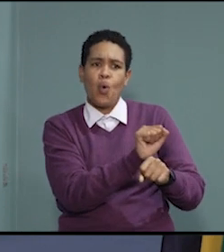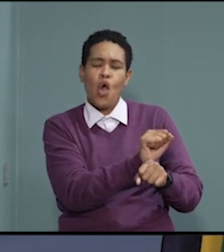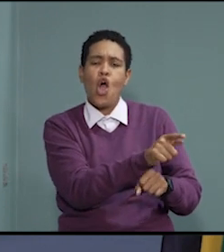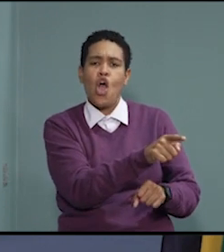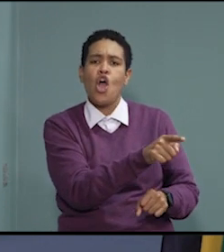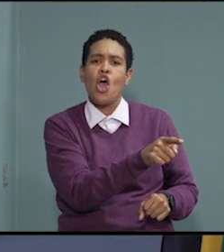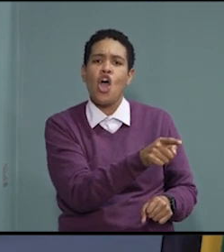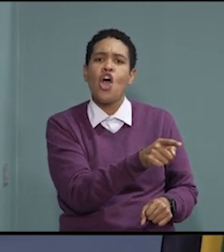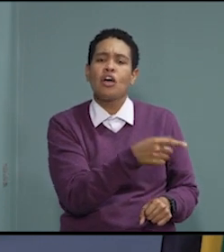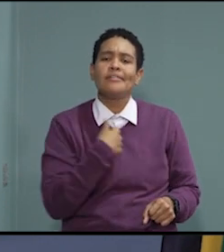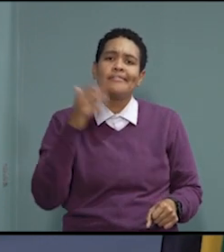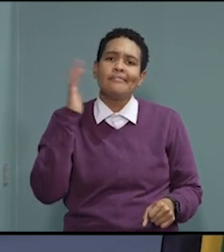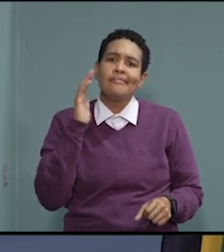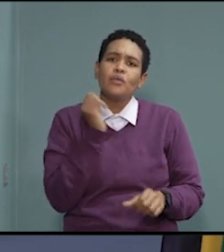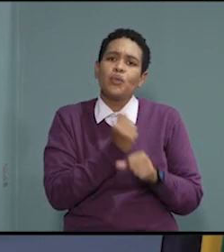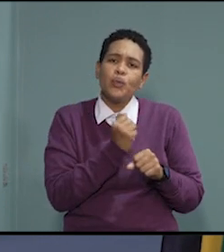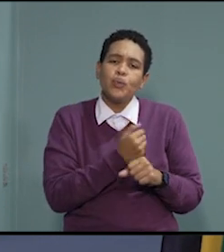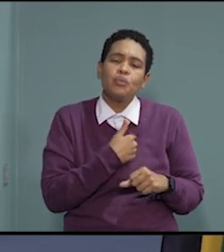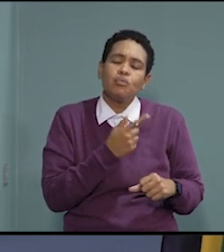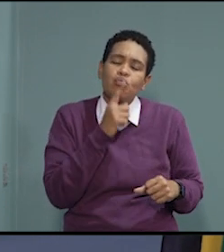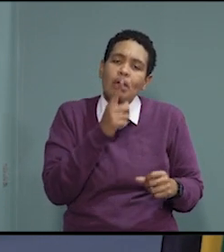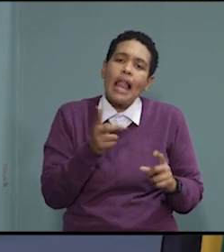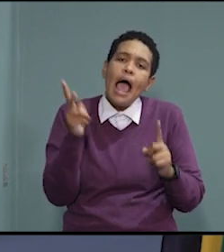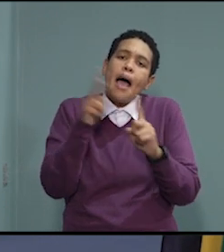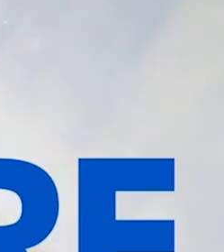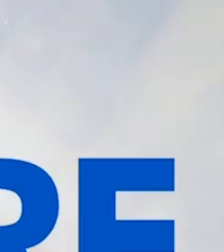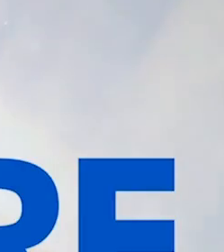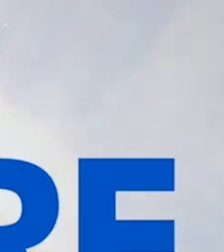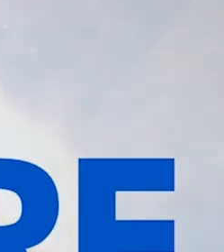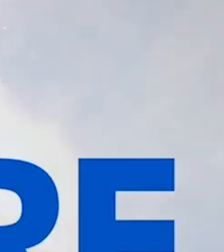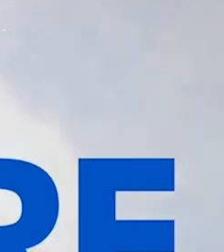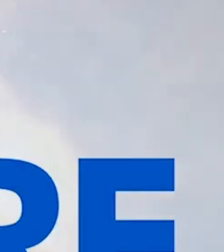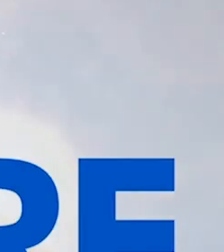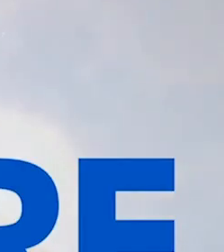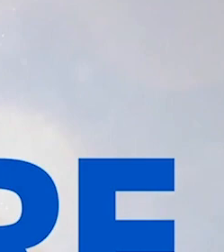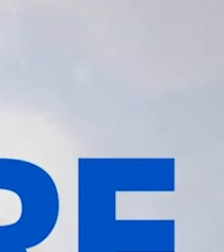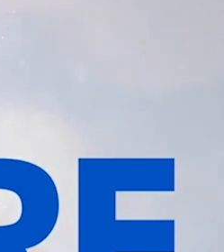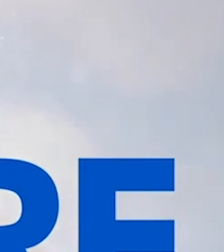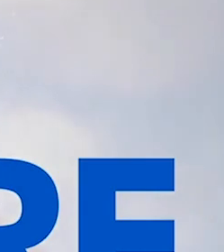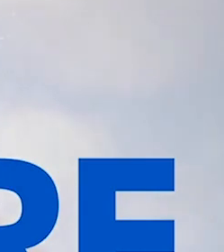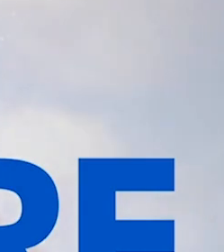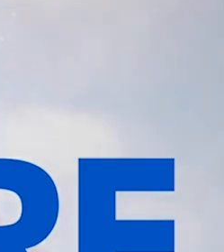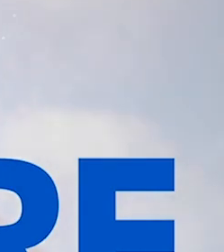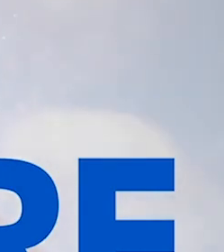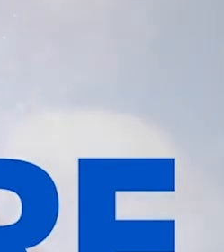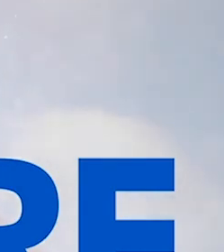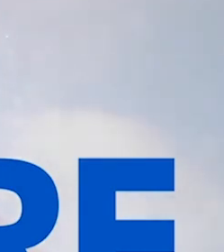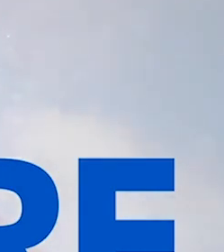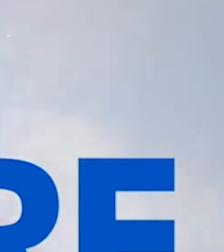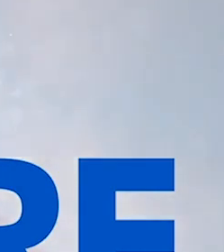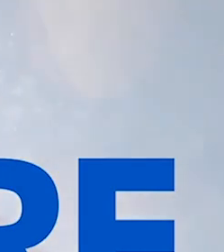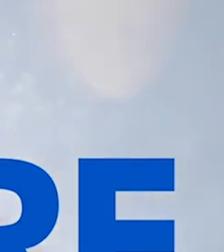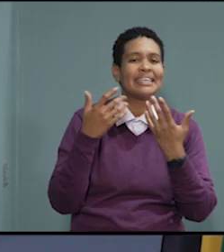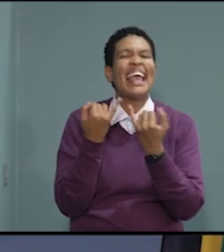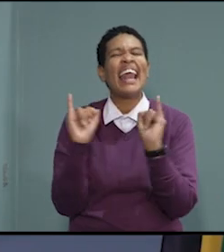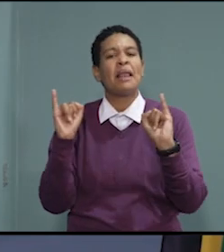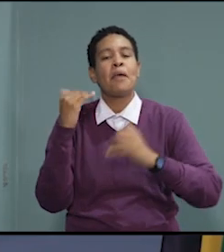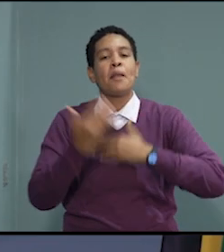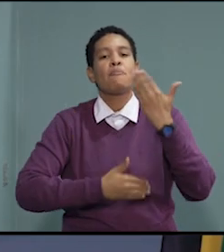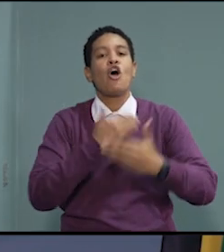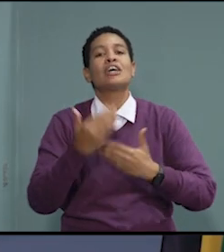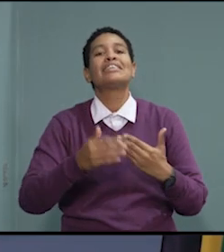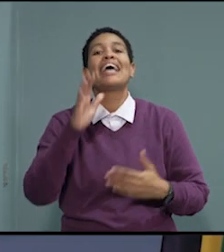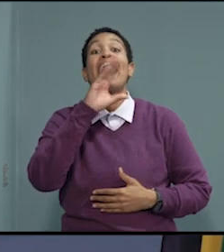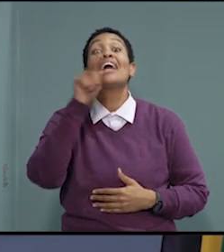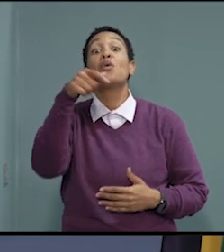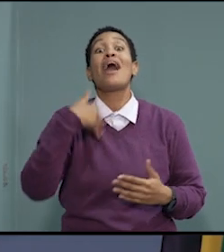that they have applied in. The CARE application is an independent process, and then we'll